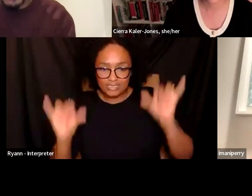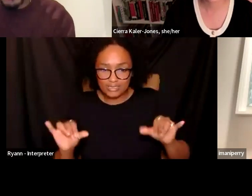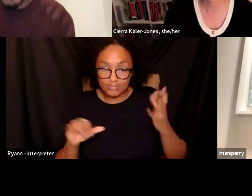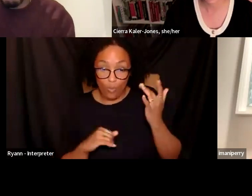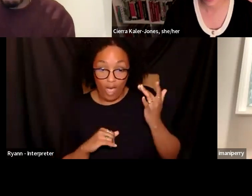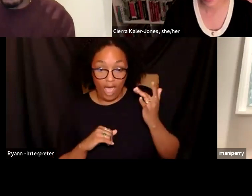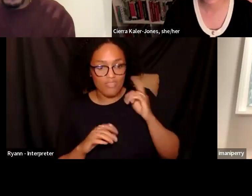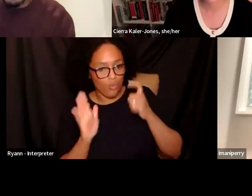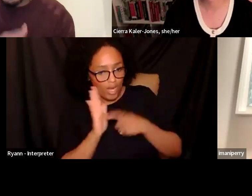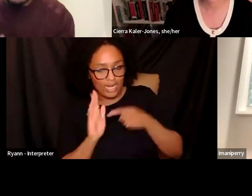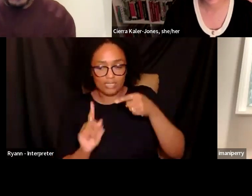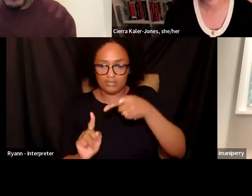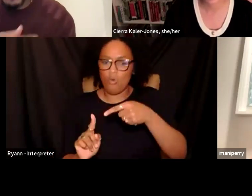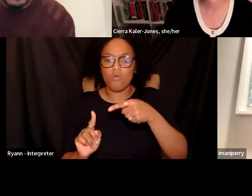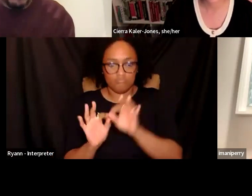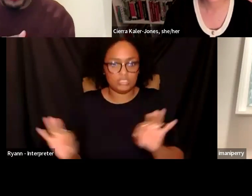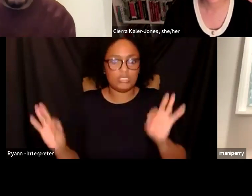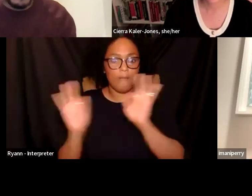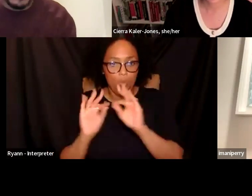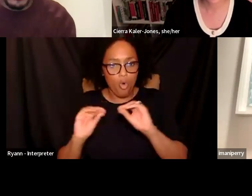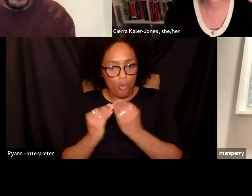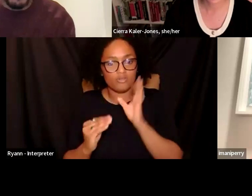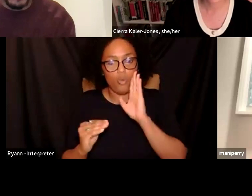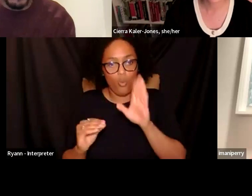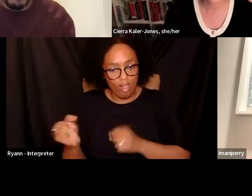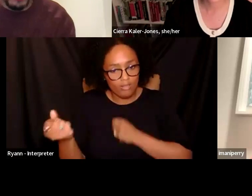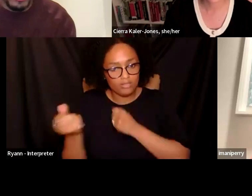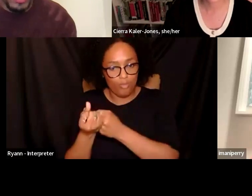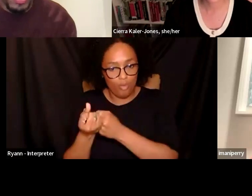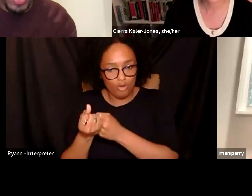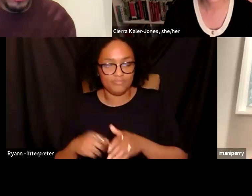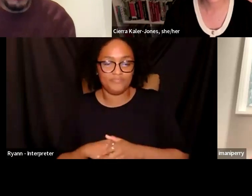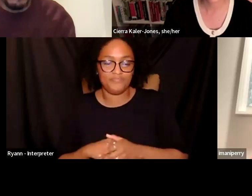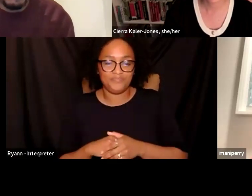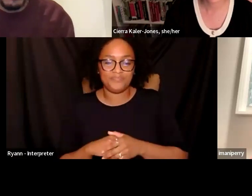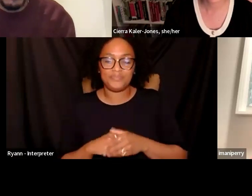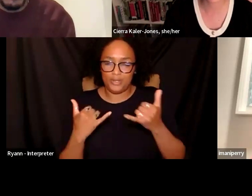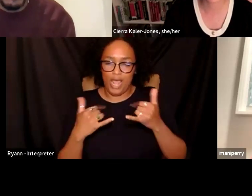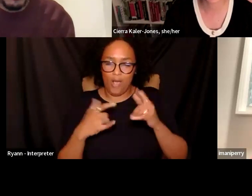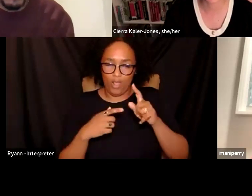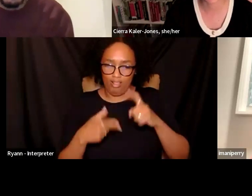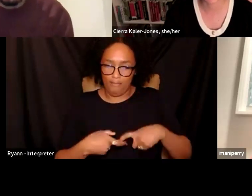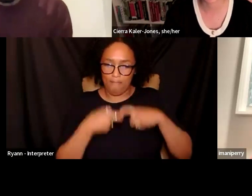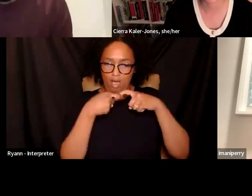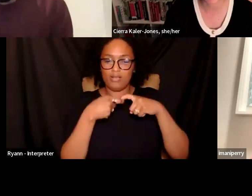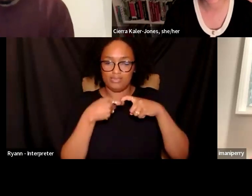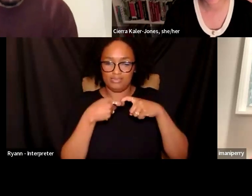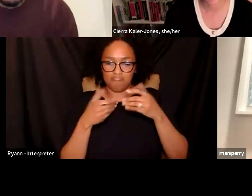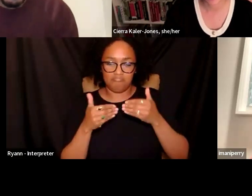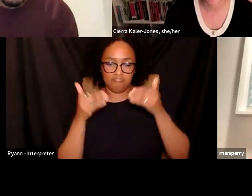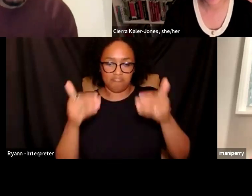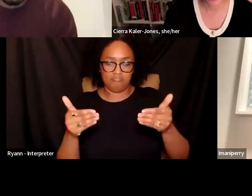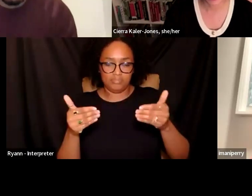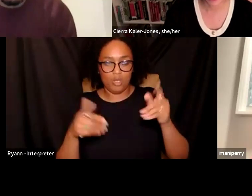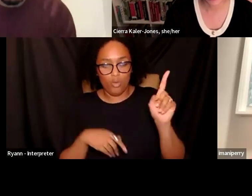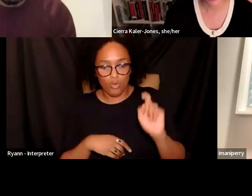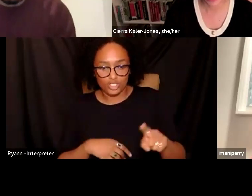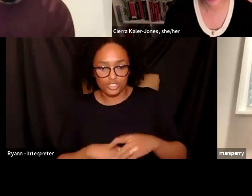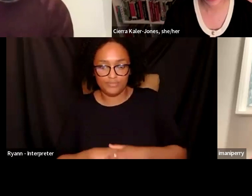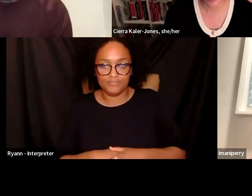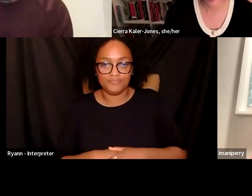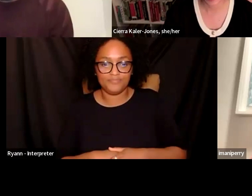important. I'll stop there because I know you want to move on to another question. No, that was a great